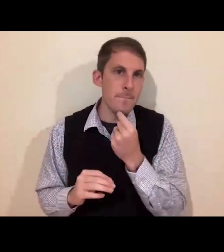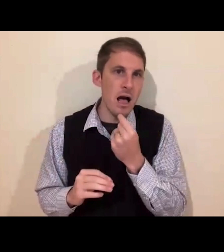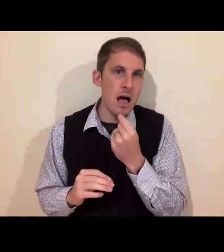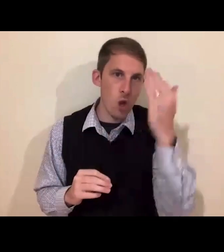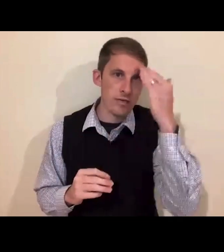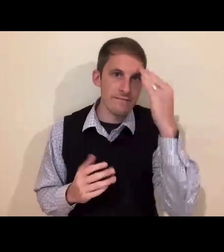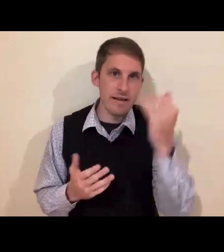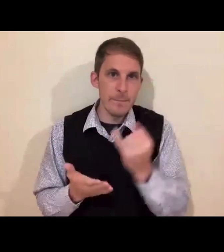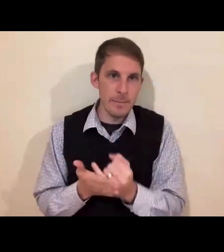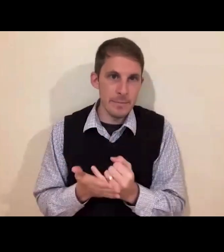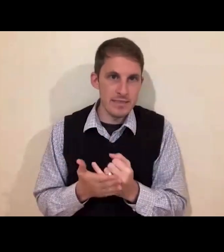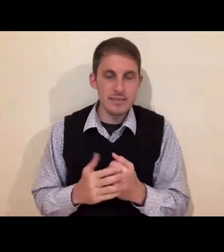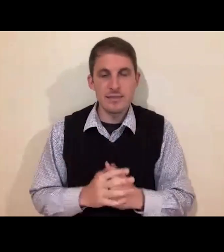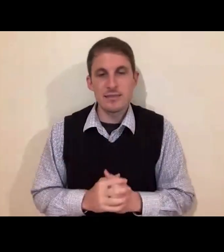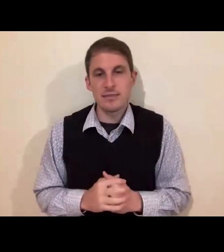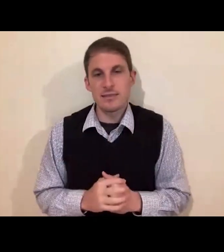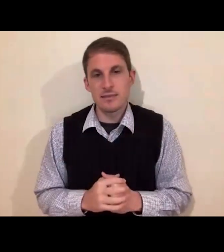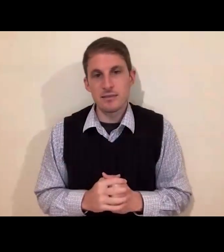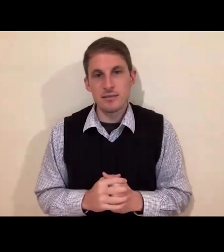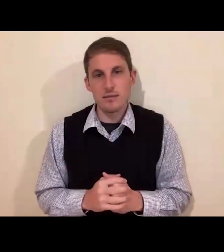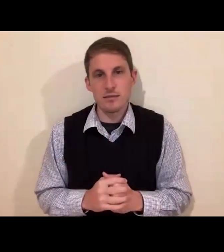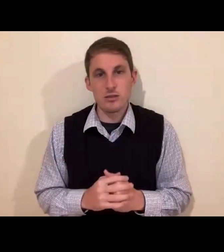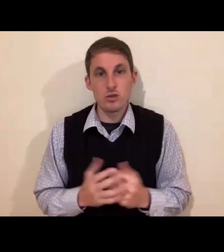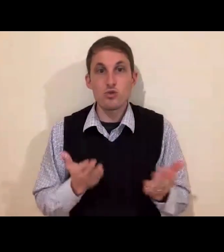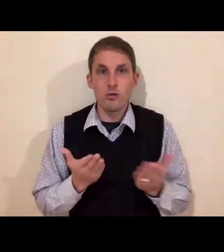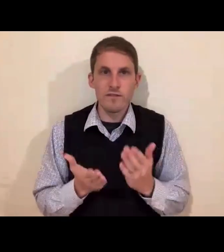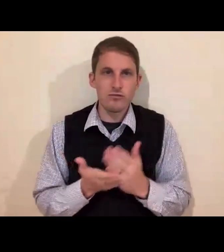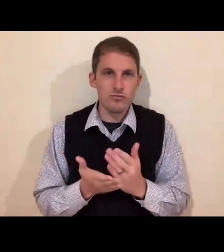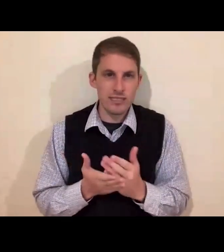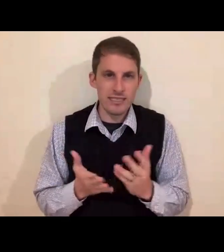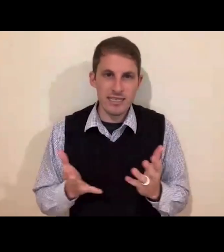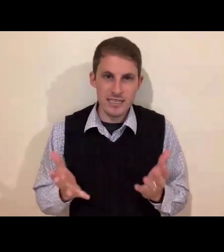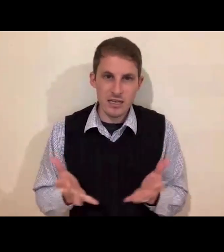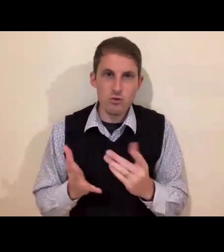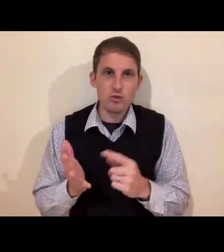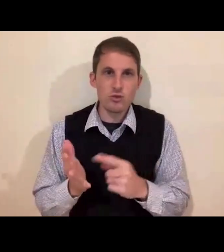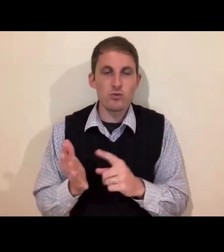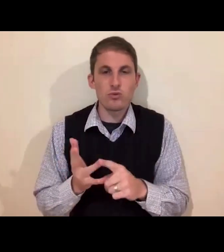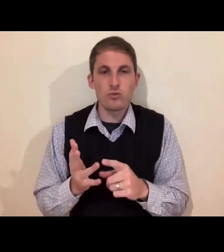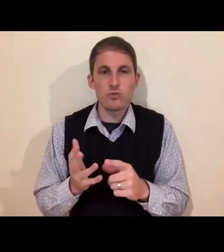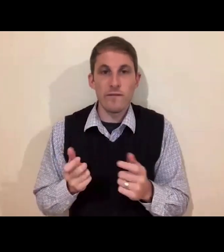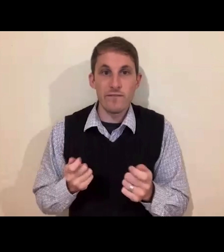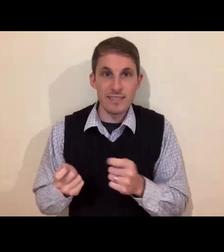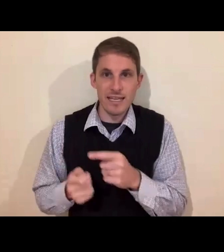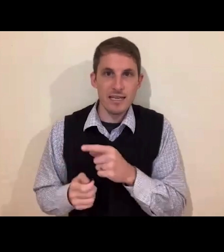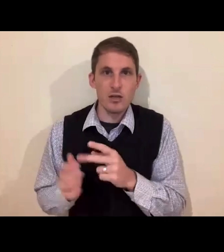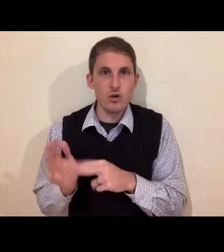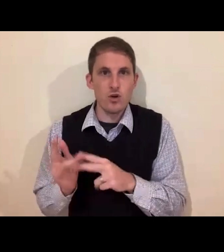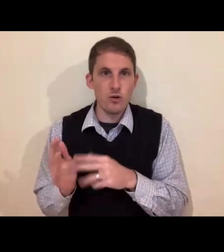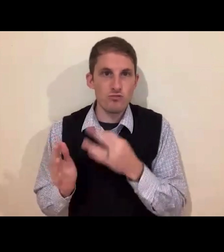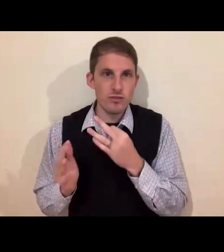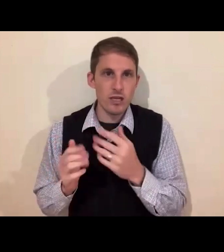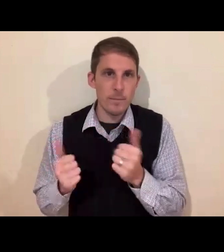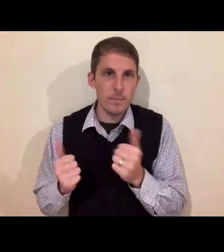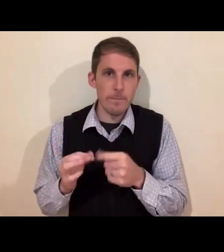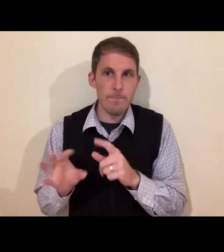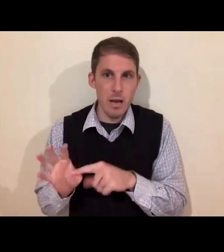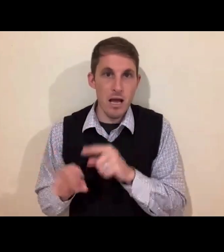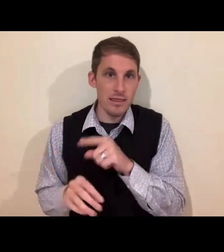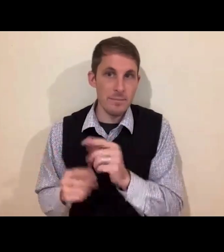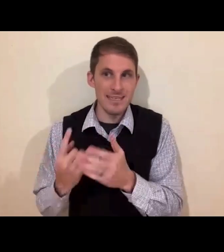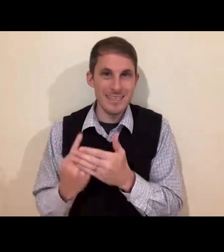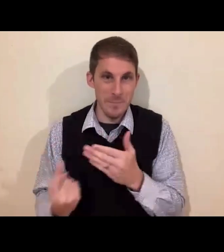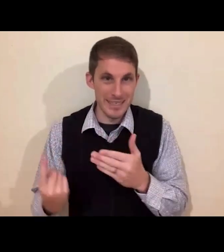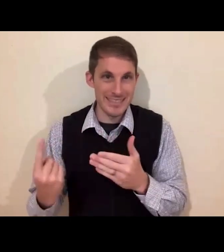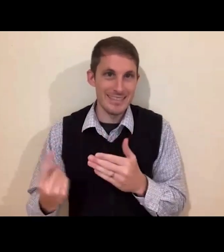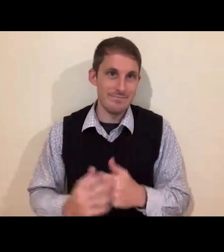impairment, and services are really encouraged to facilitate anonymous completion of this by people